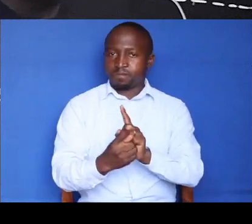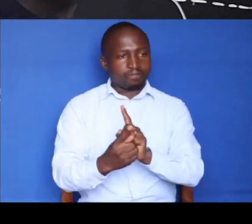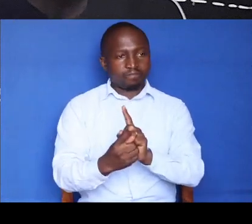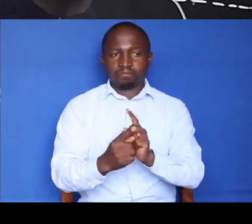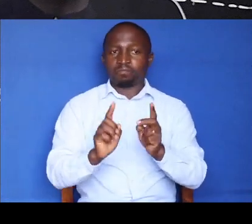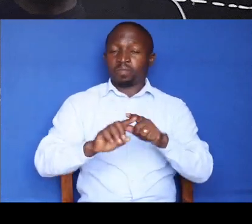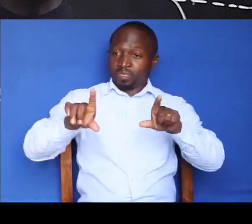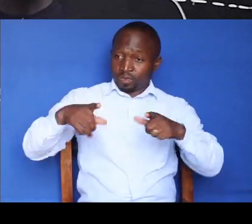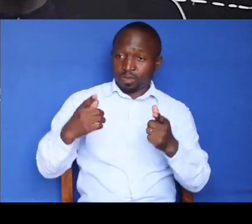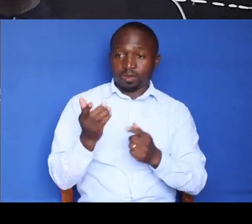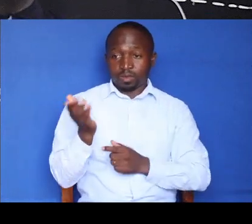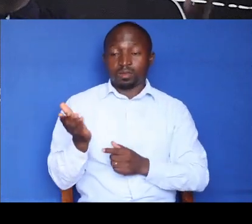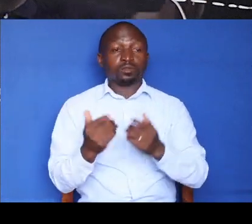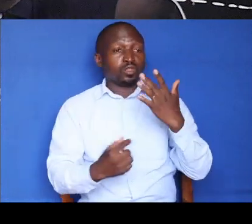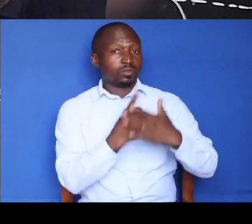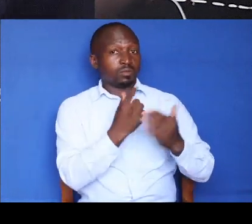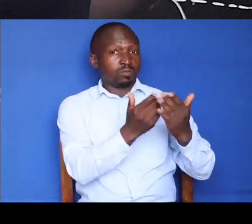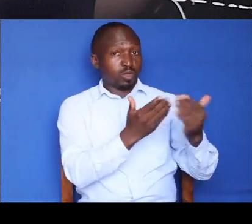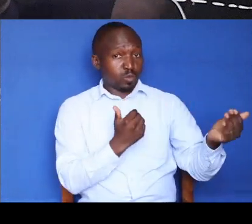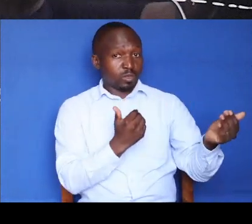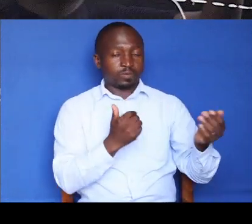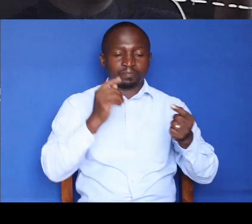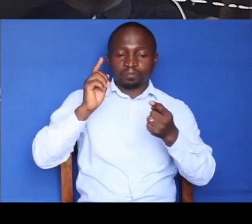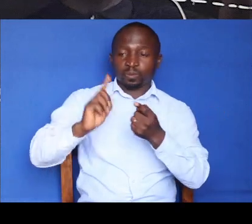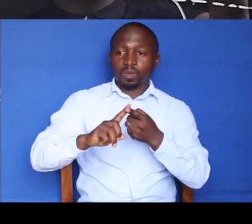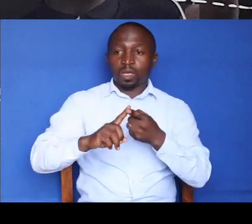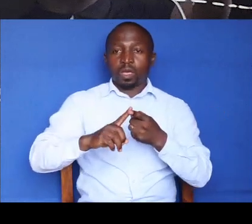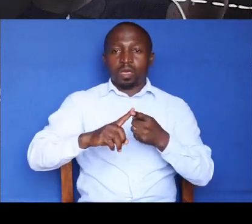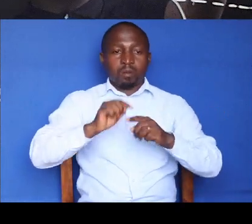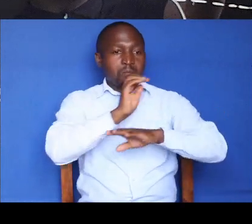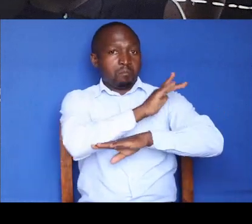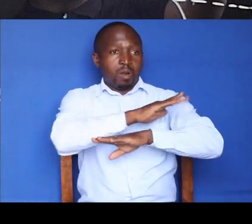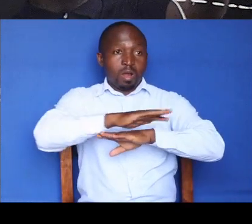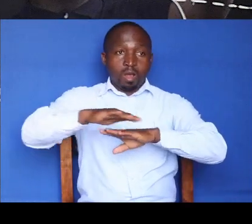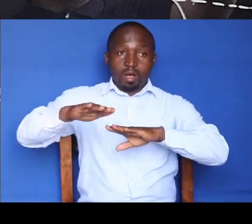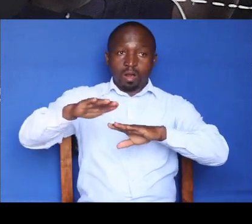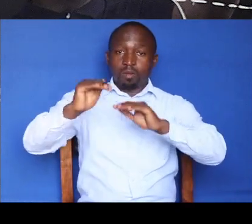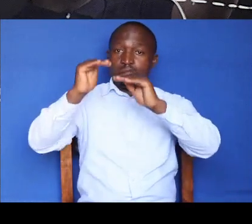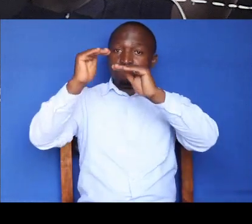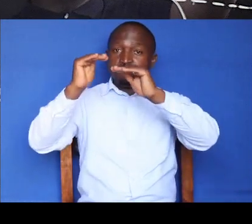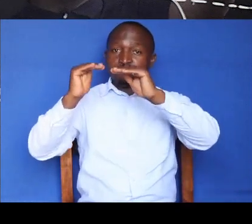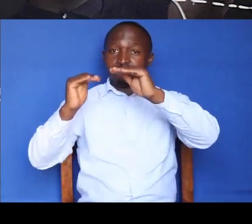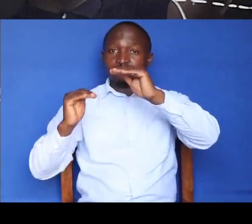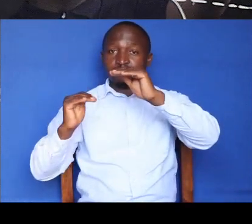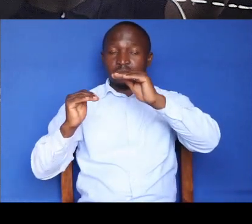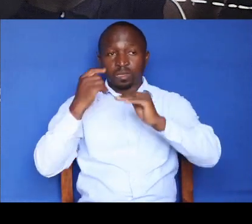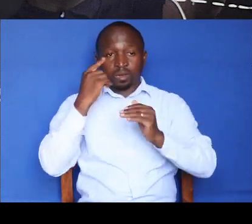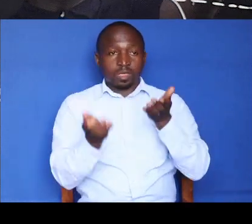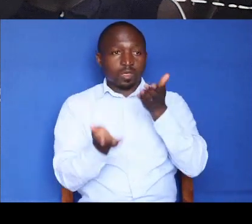to occur as sea level falls. Look here, the level of water in the